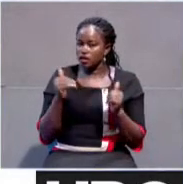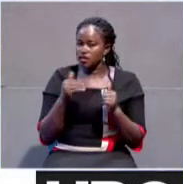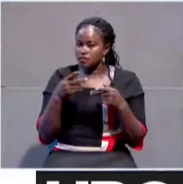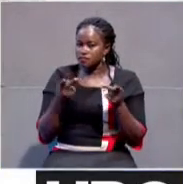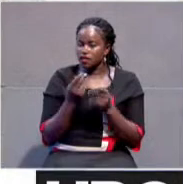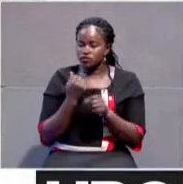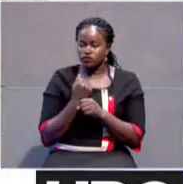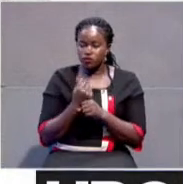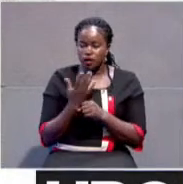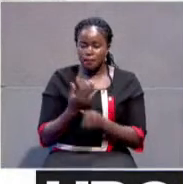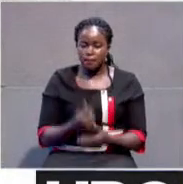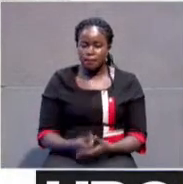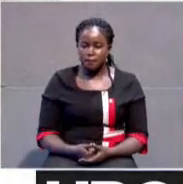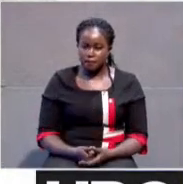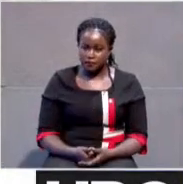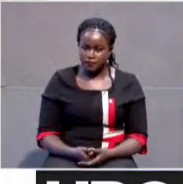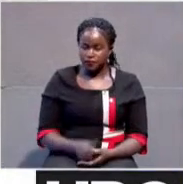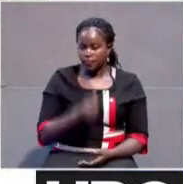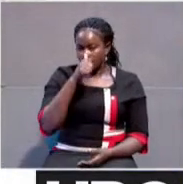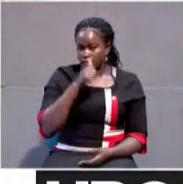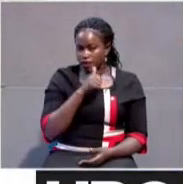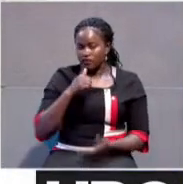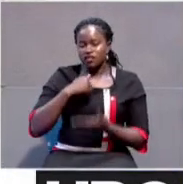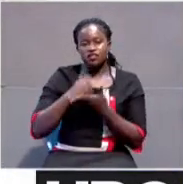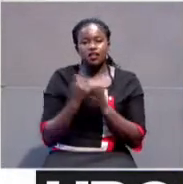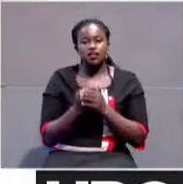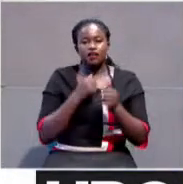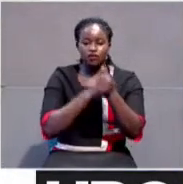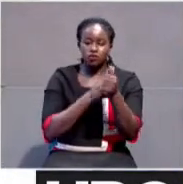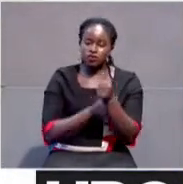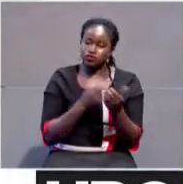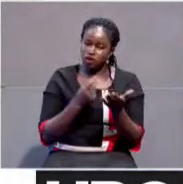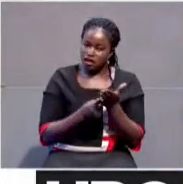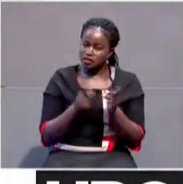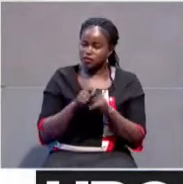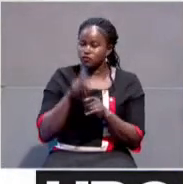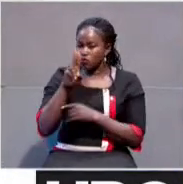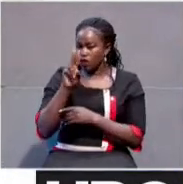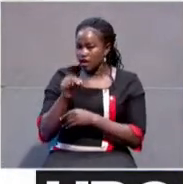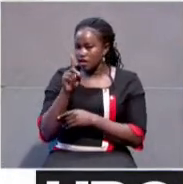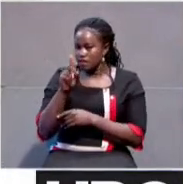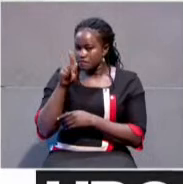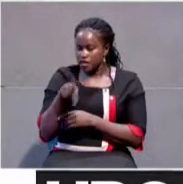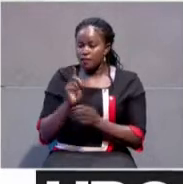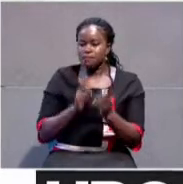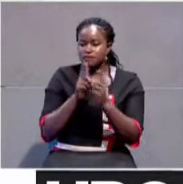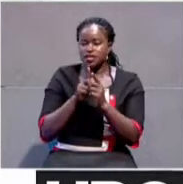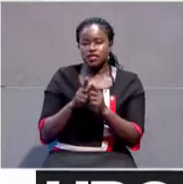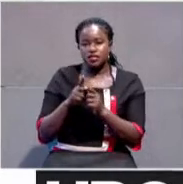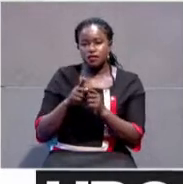workplaces. Private Sector Foundation Uganda and UNDP have met employers of